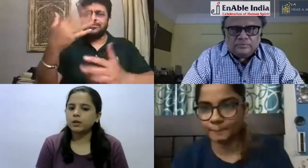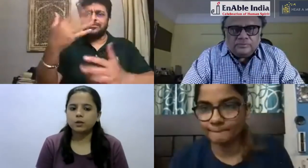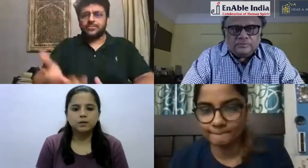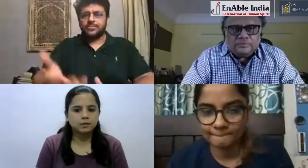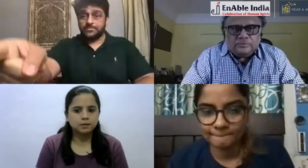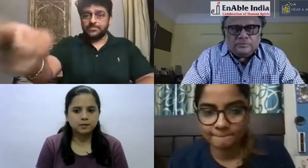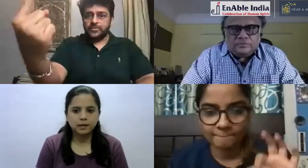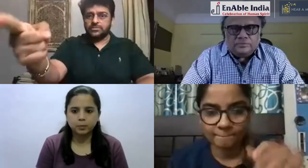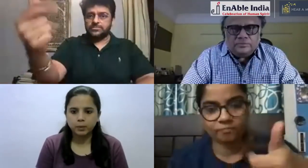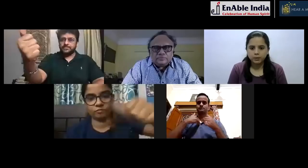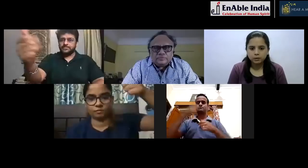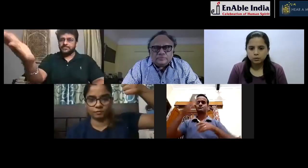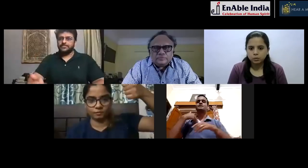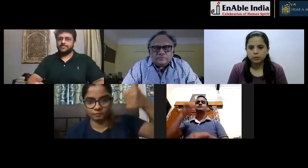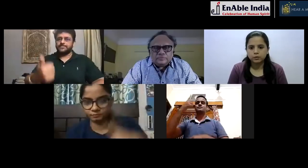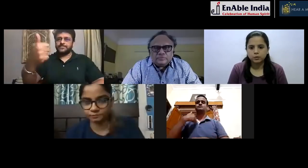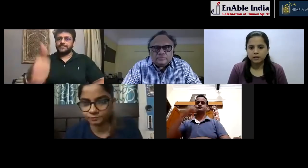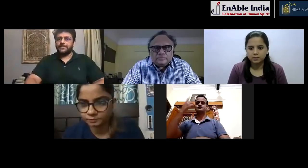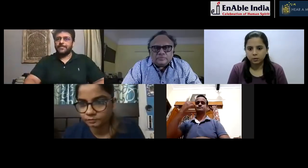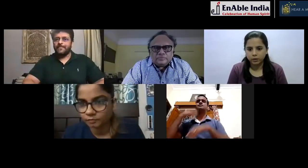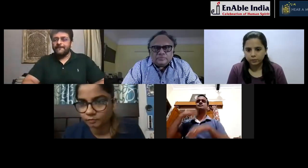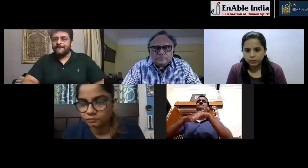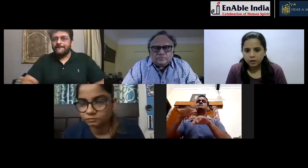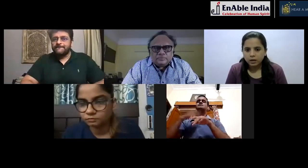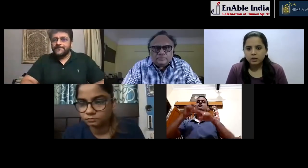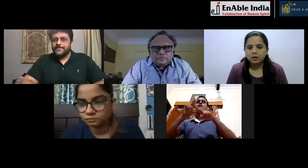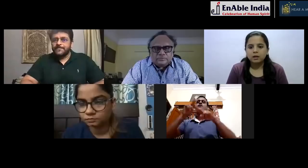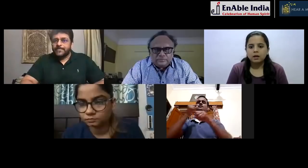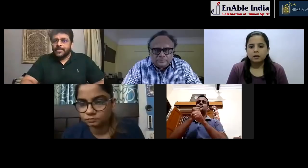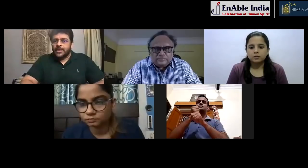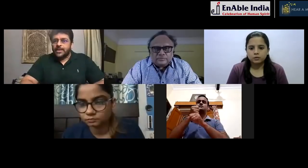Alim Singh, you can select the people whoever wants to ask. Okay.